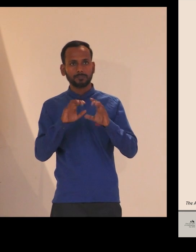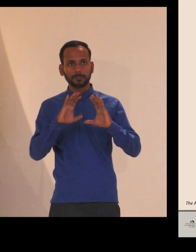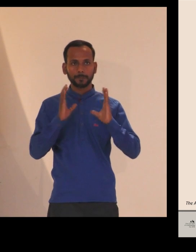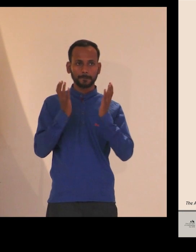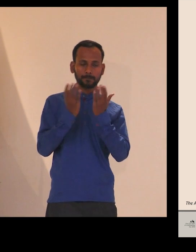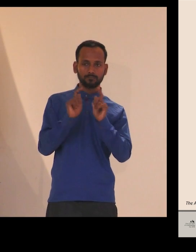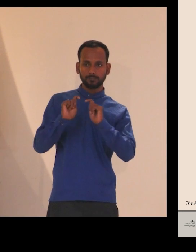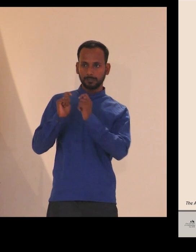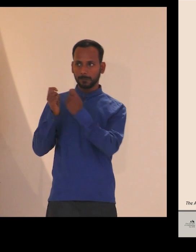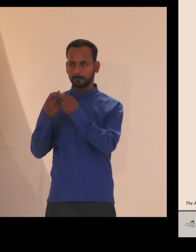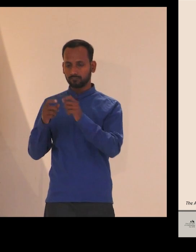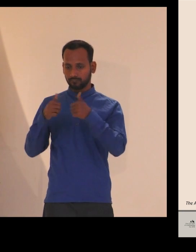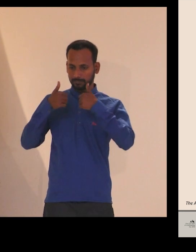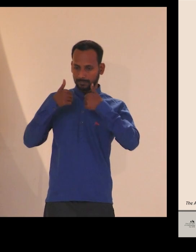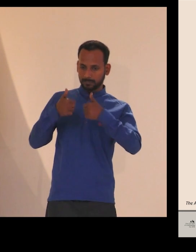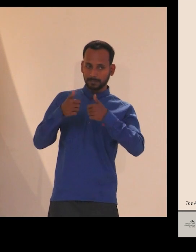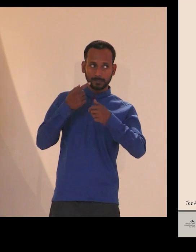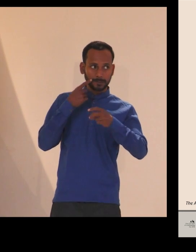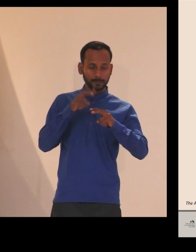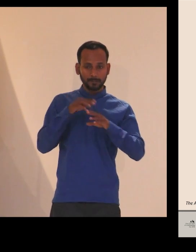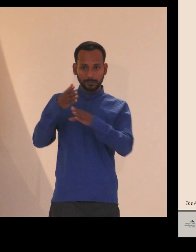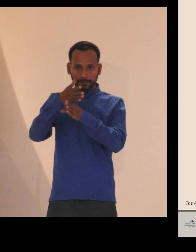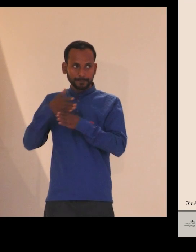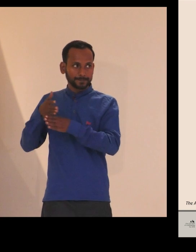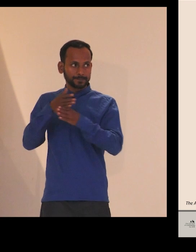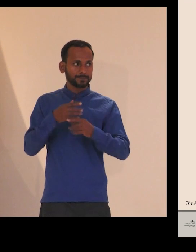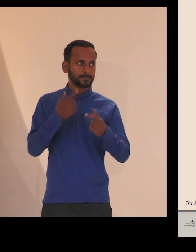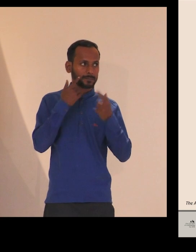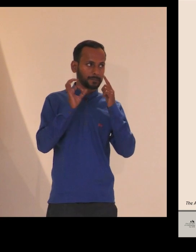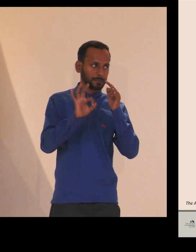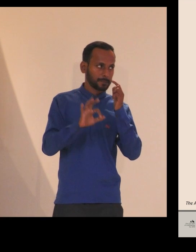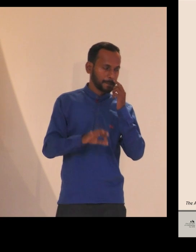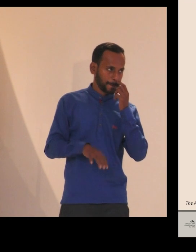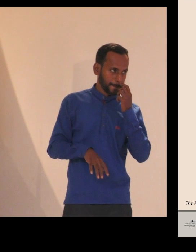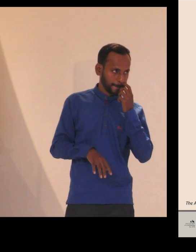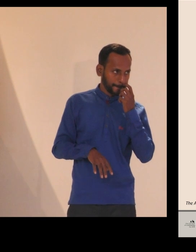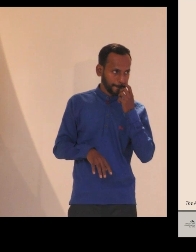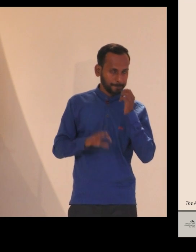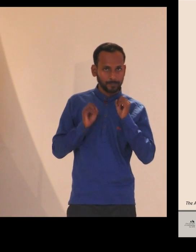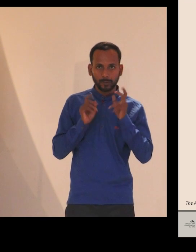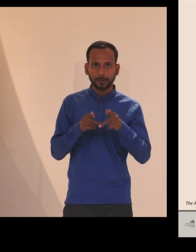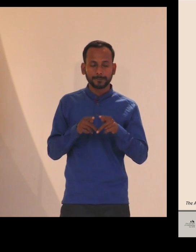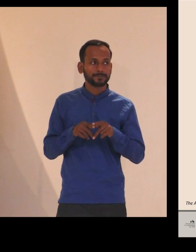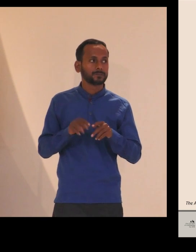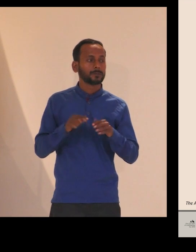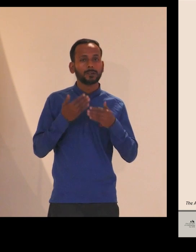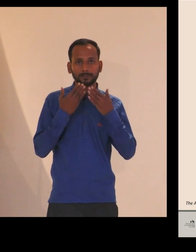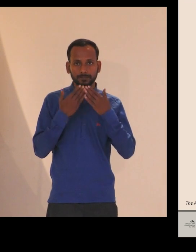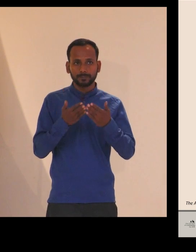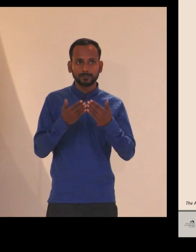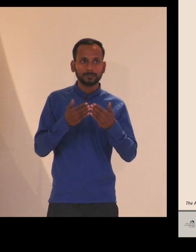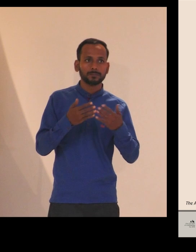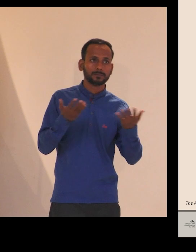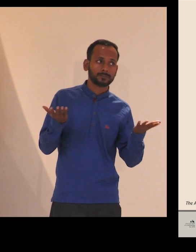great to hear, because they all come from very different kind of institutional spaces, and then we'll open it up for the floor. Yeah. So thank you very